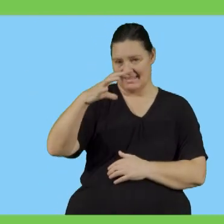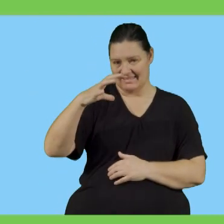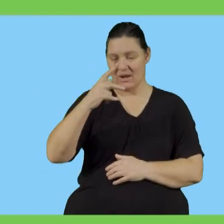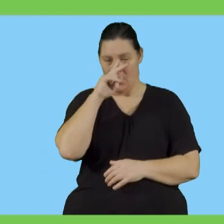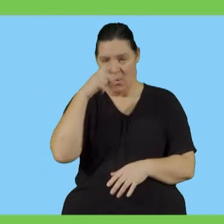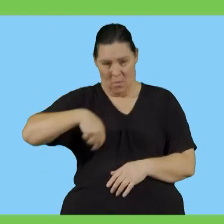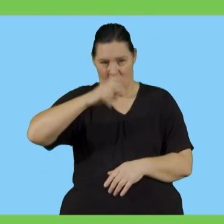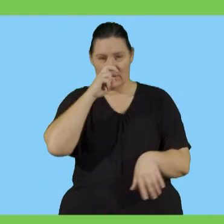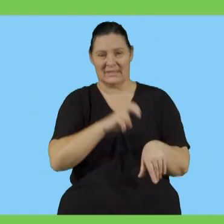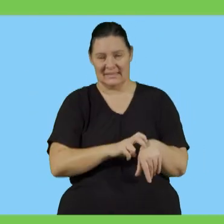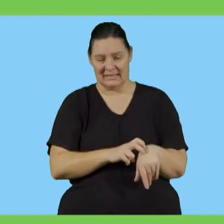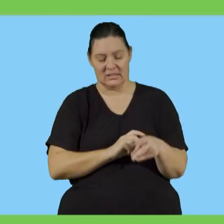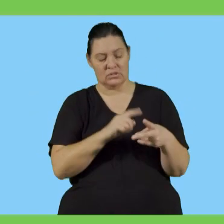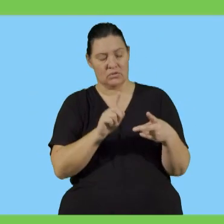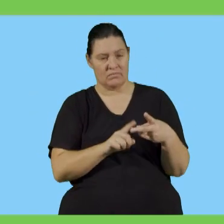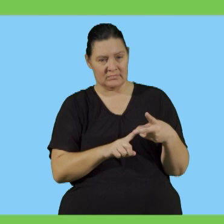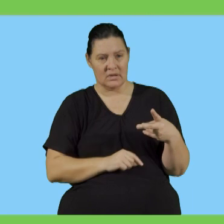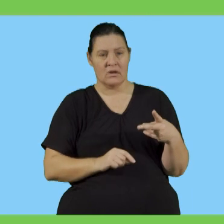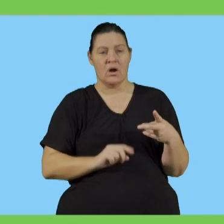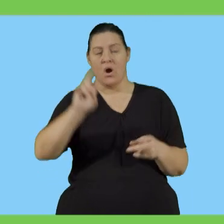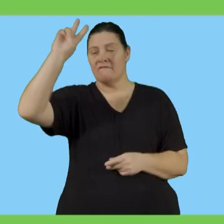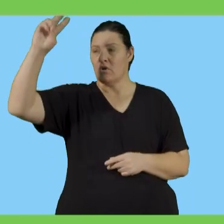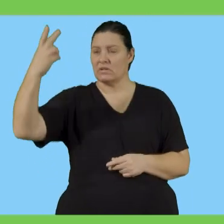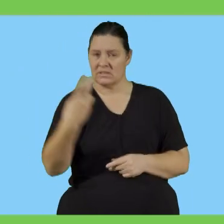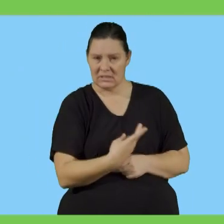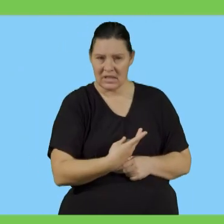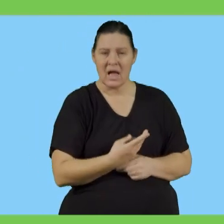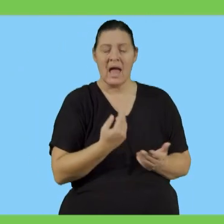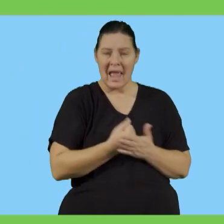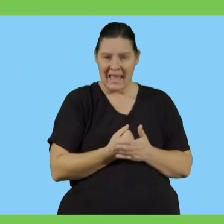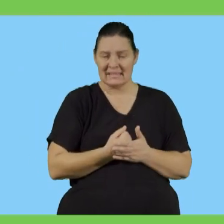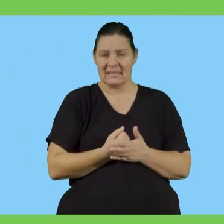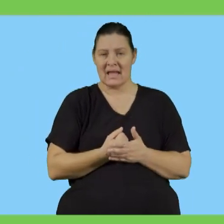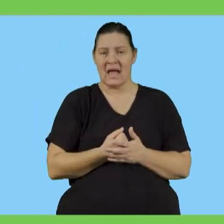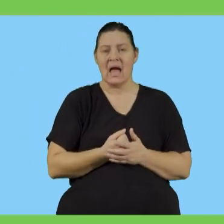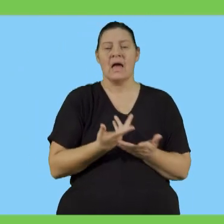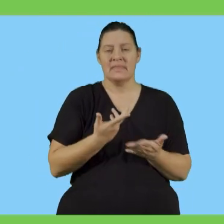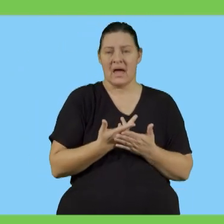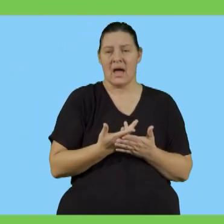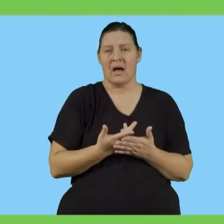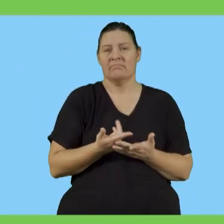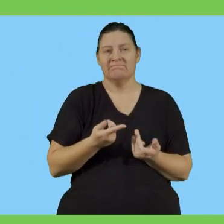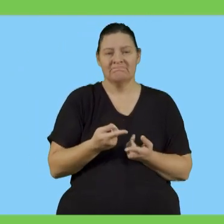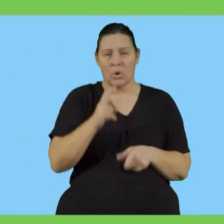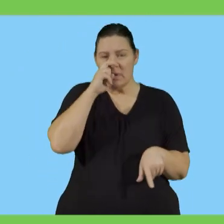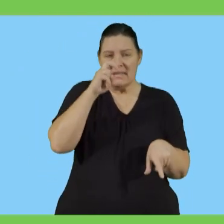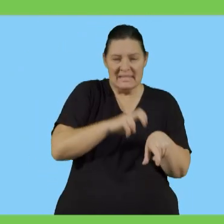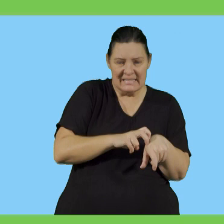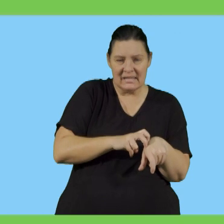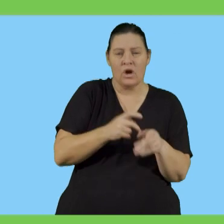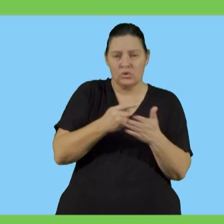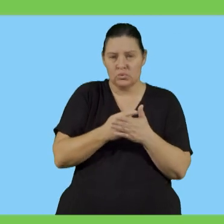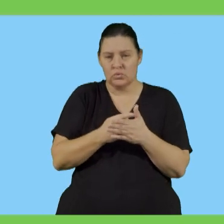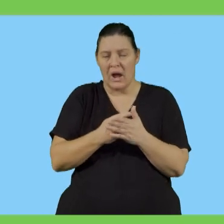this energy. So photosynthesis is the vehicle. When we say vehicle, we mean photosynthesis is what